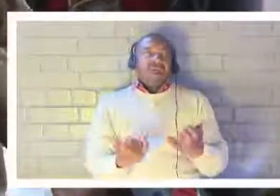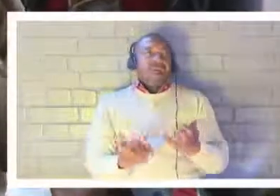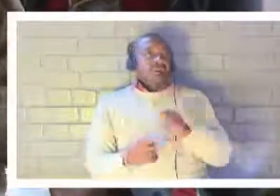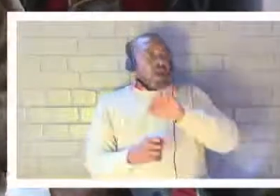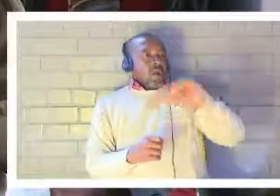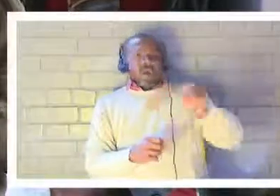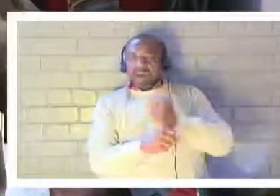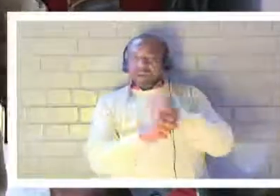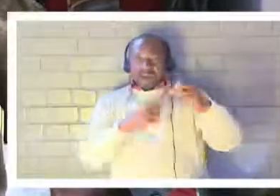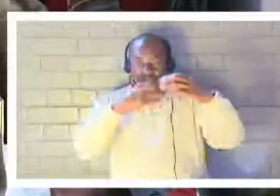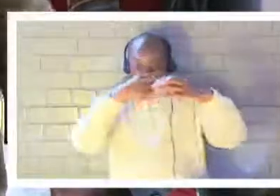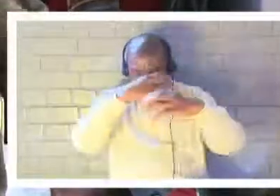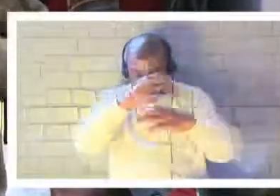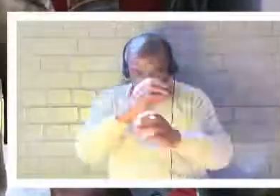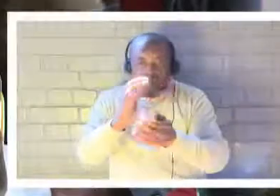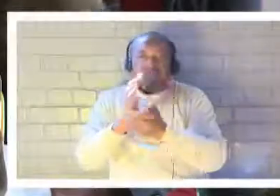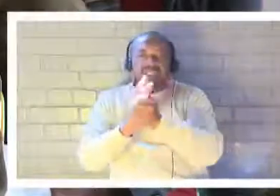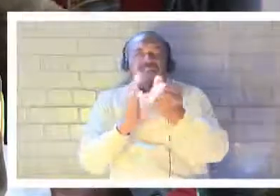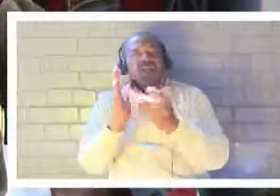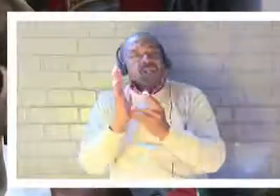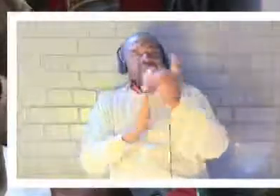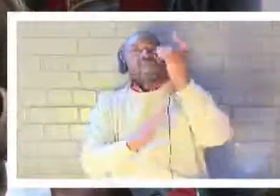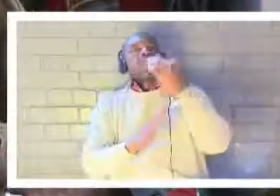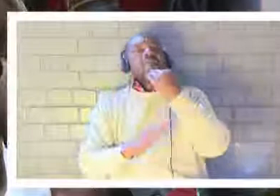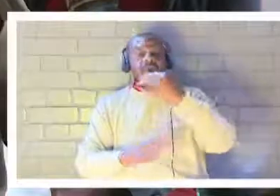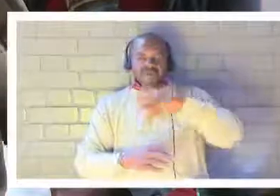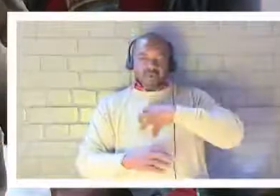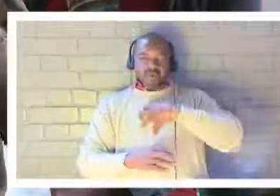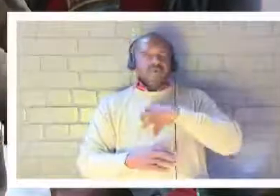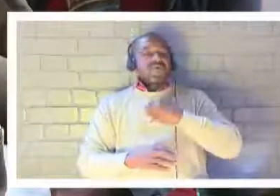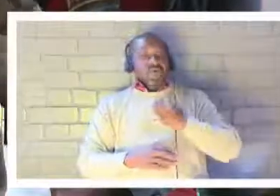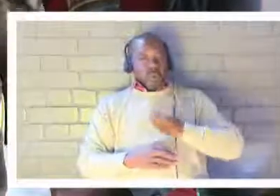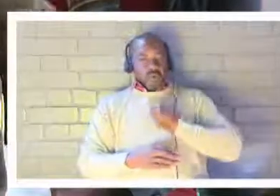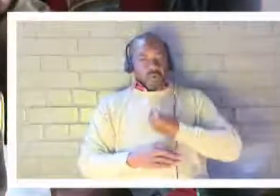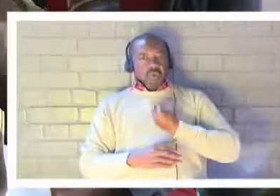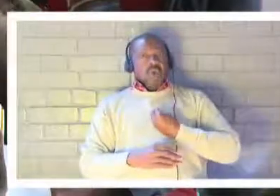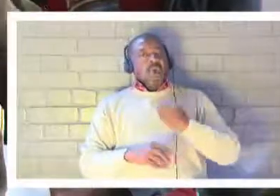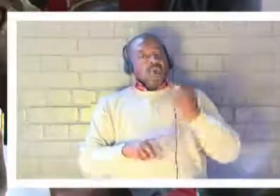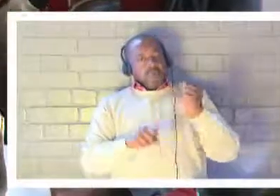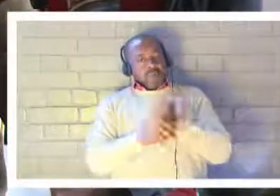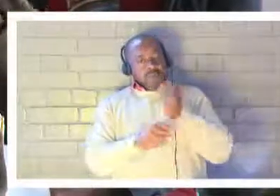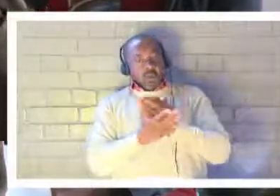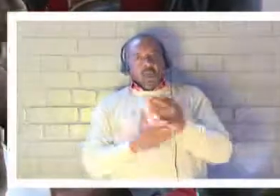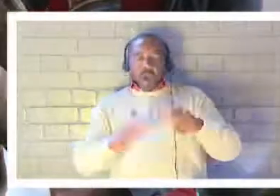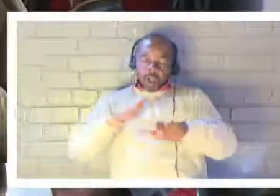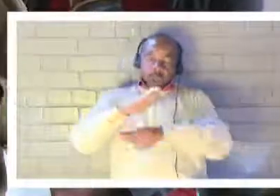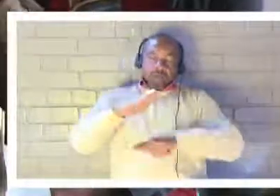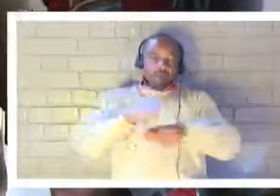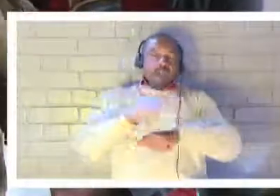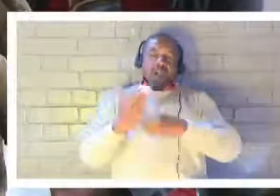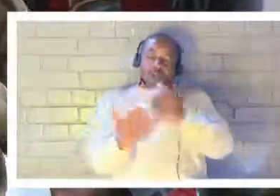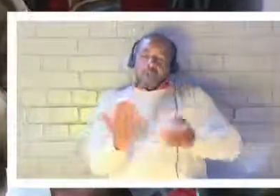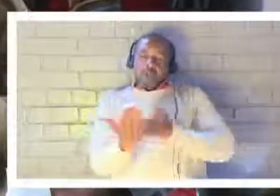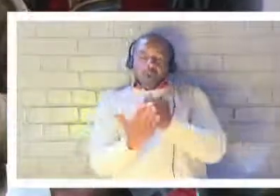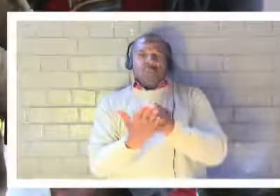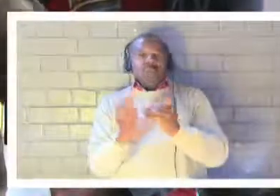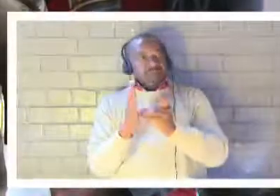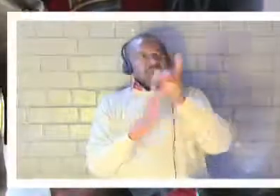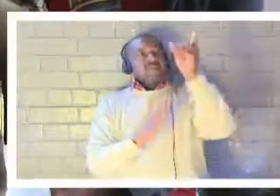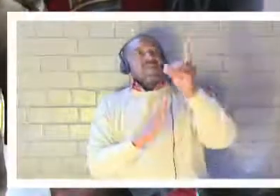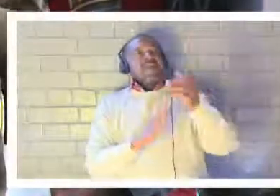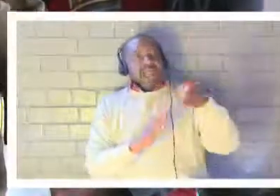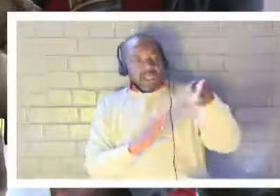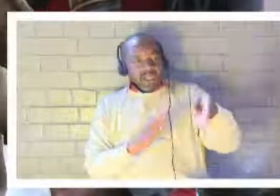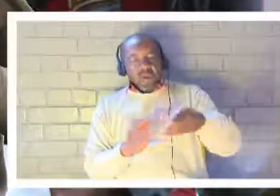not focusing on skills and development for the youth and making sure that the local economic development is within